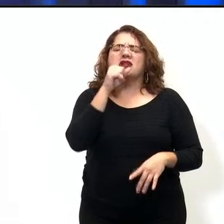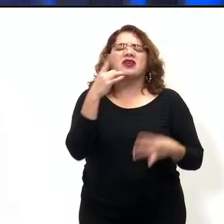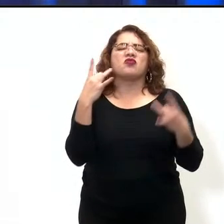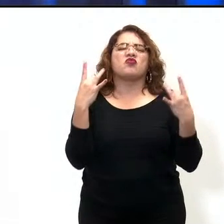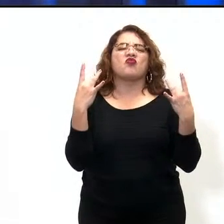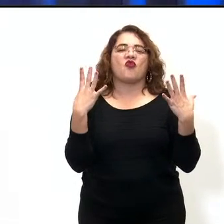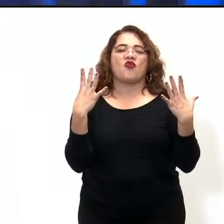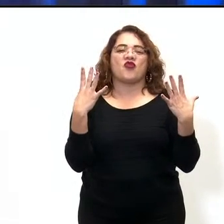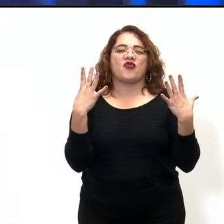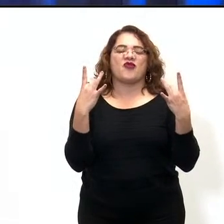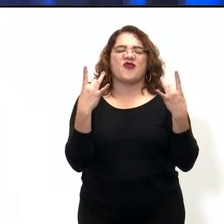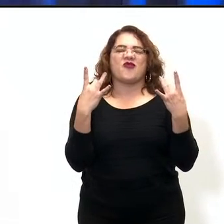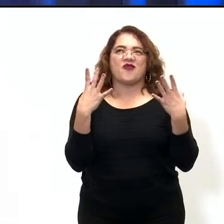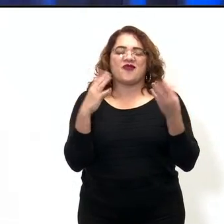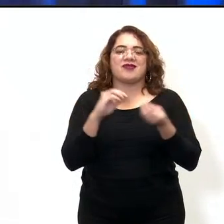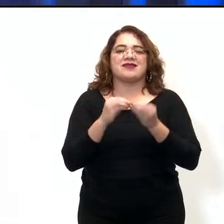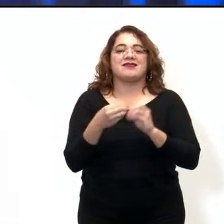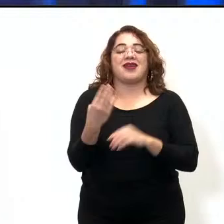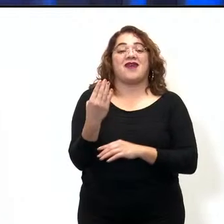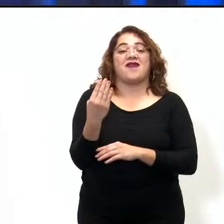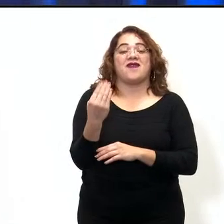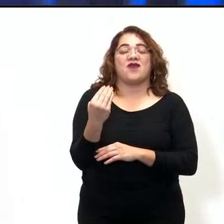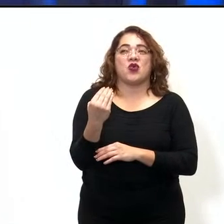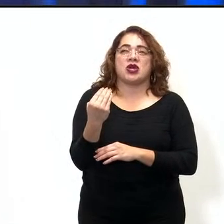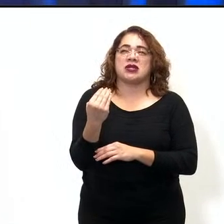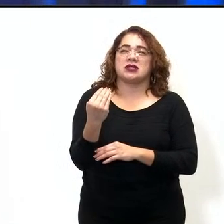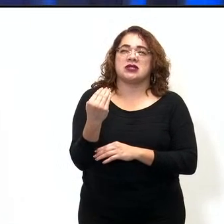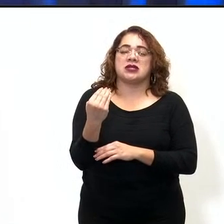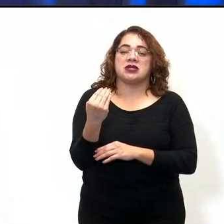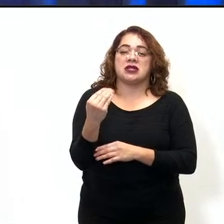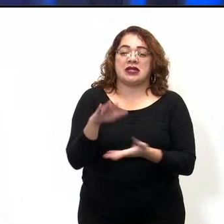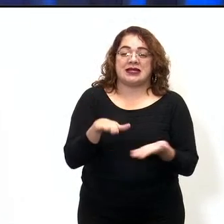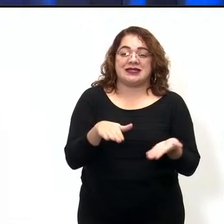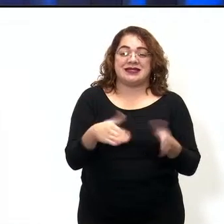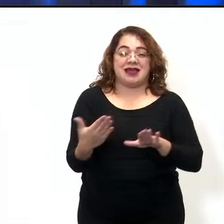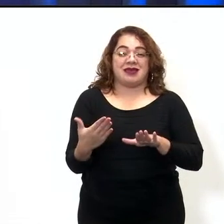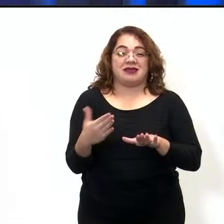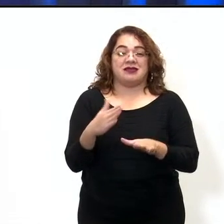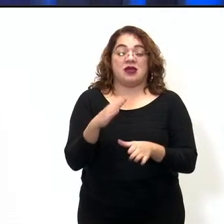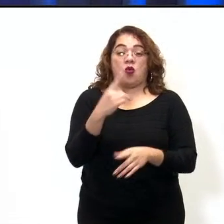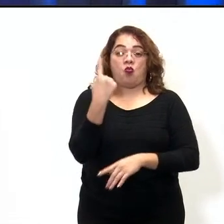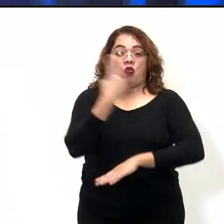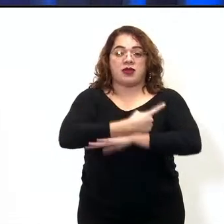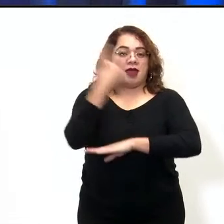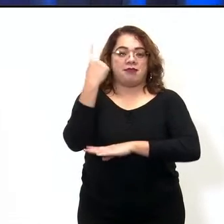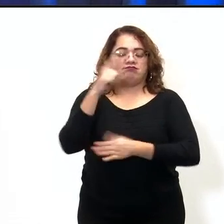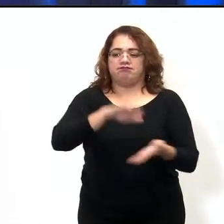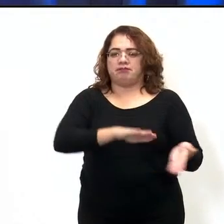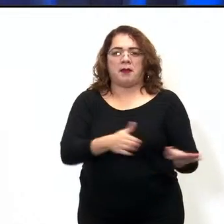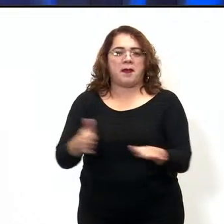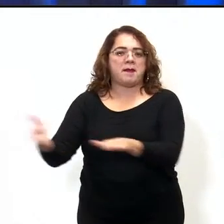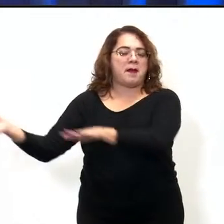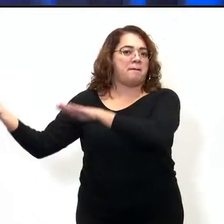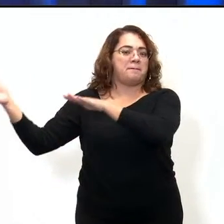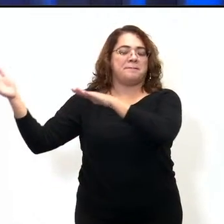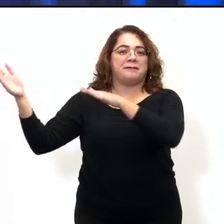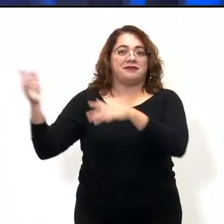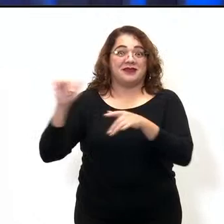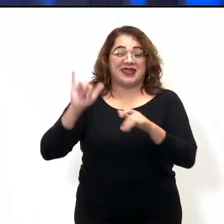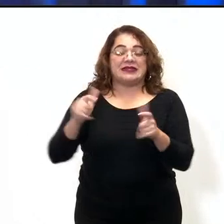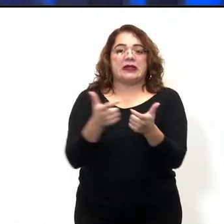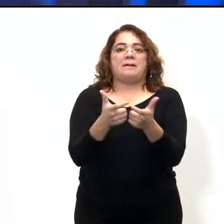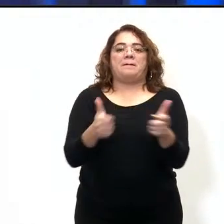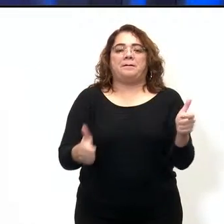milestone. We reported 14 deaths in just one day. That is the single